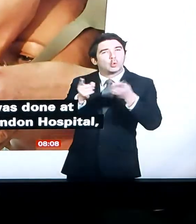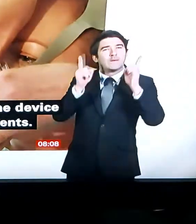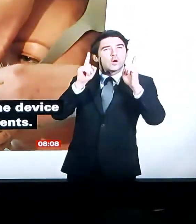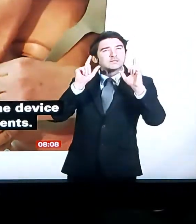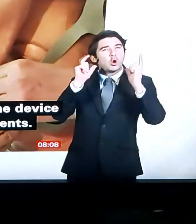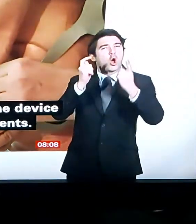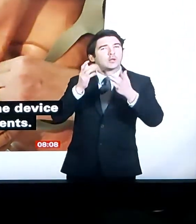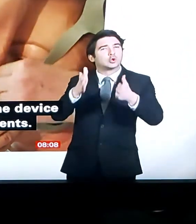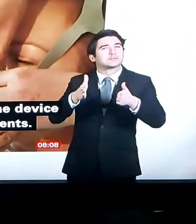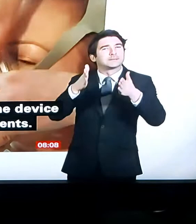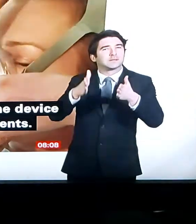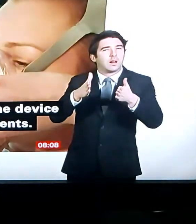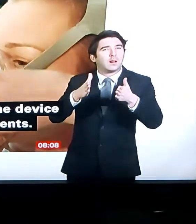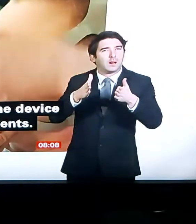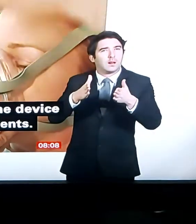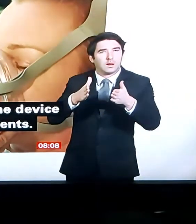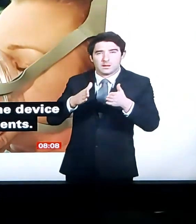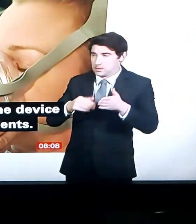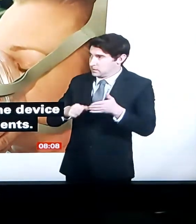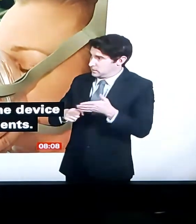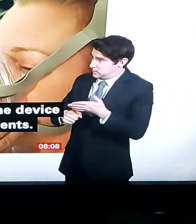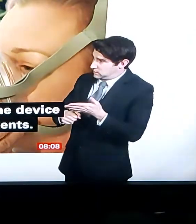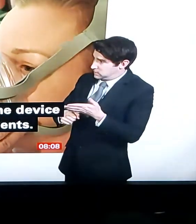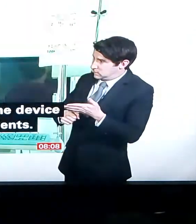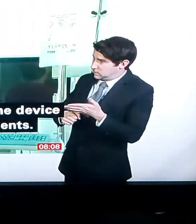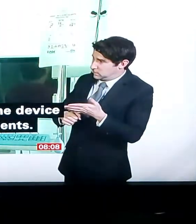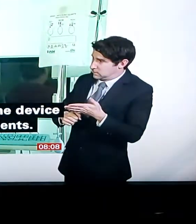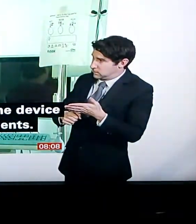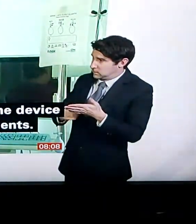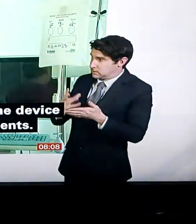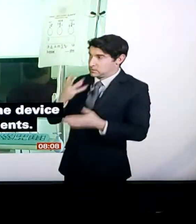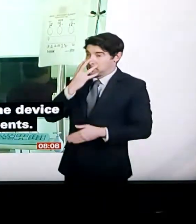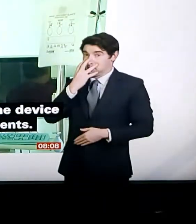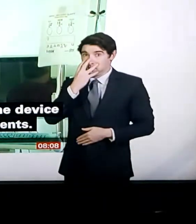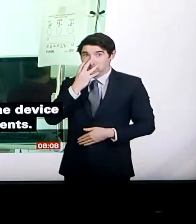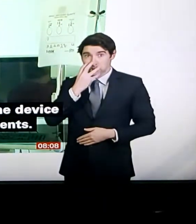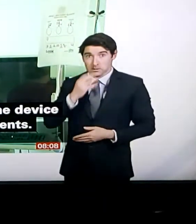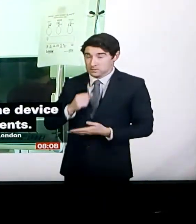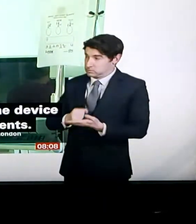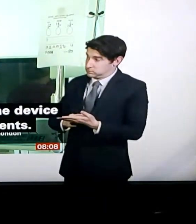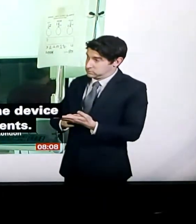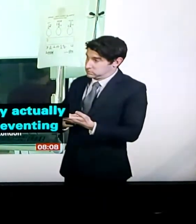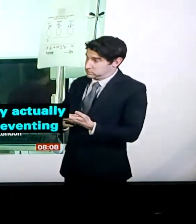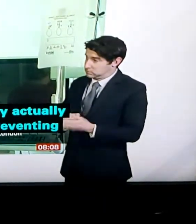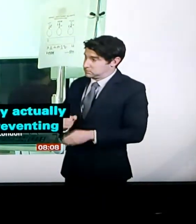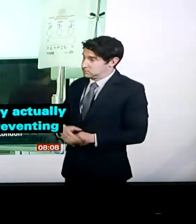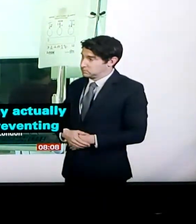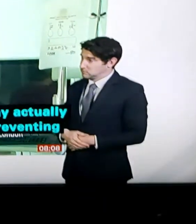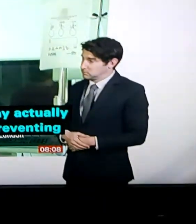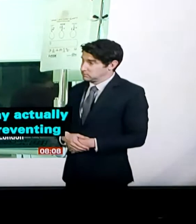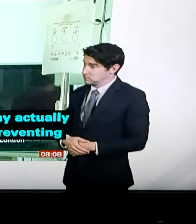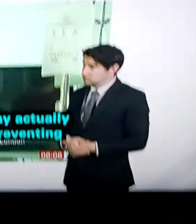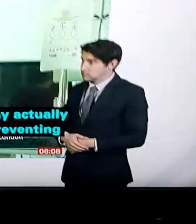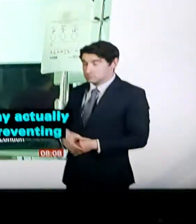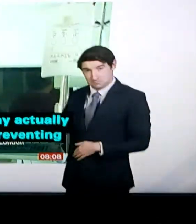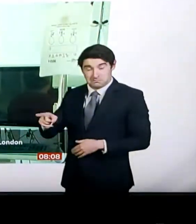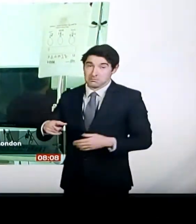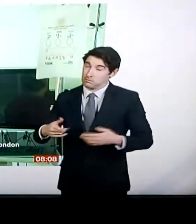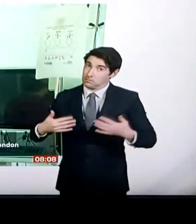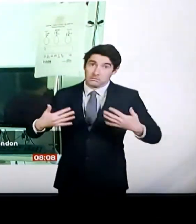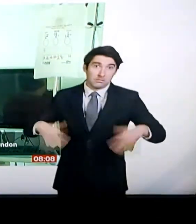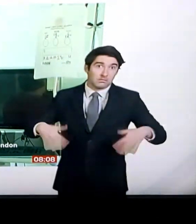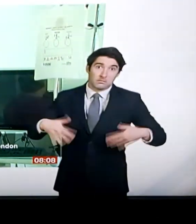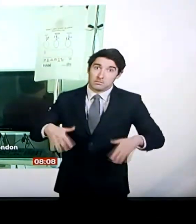the device to treat COVID-19 patients. I sincerely think it may actually save many lives